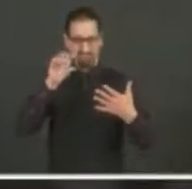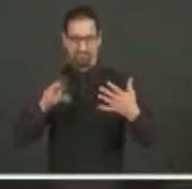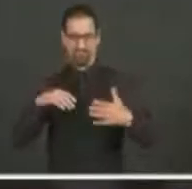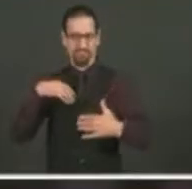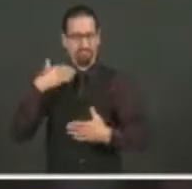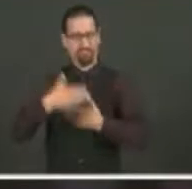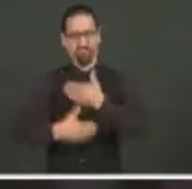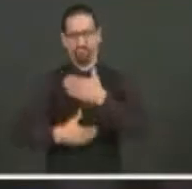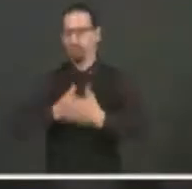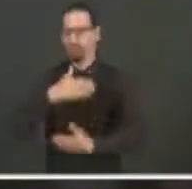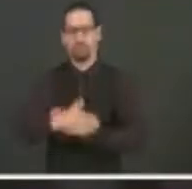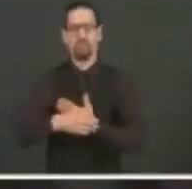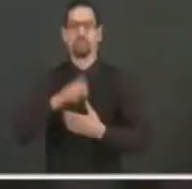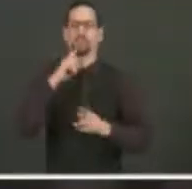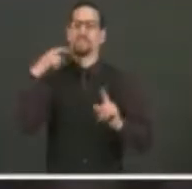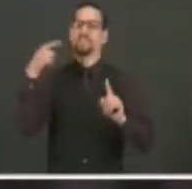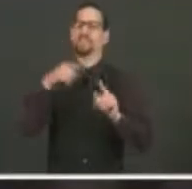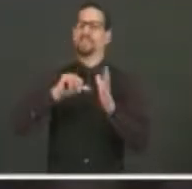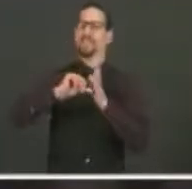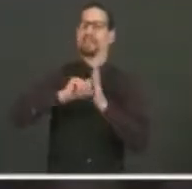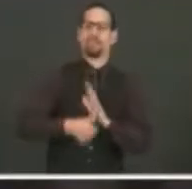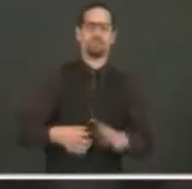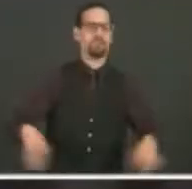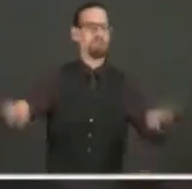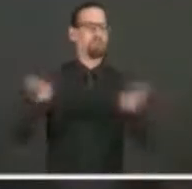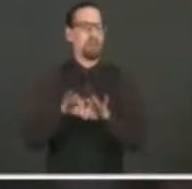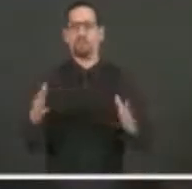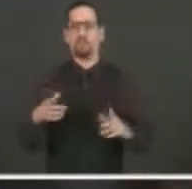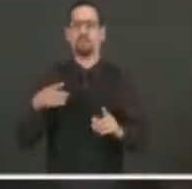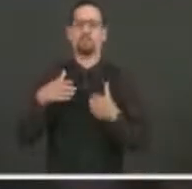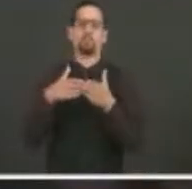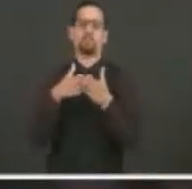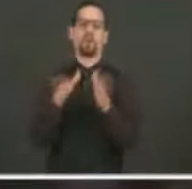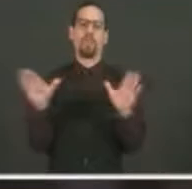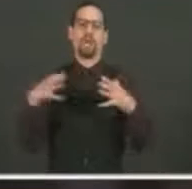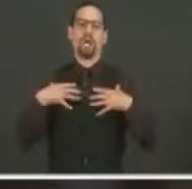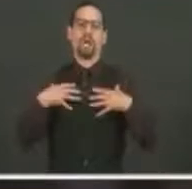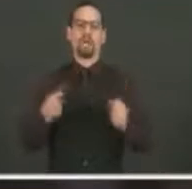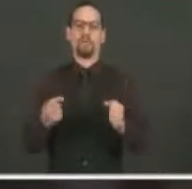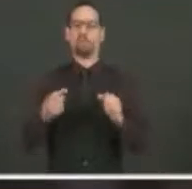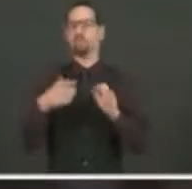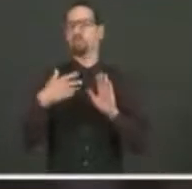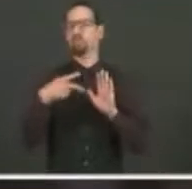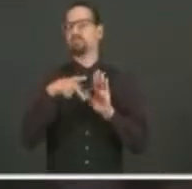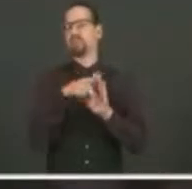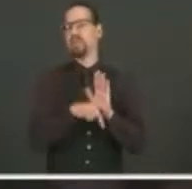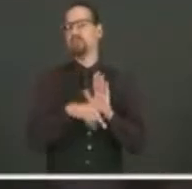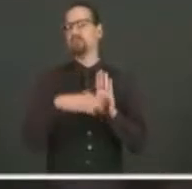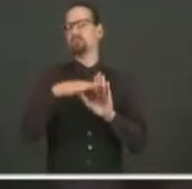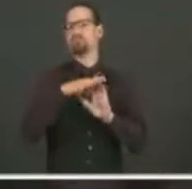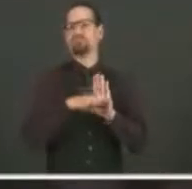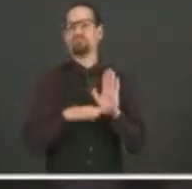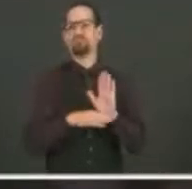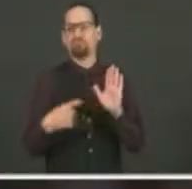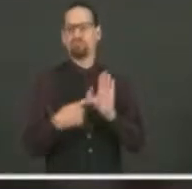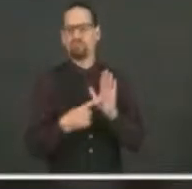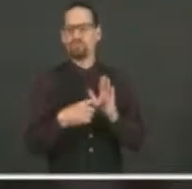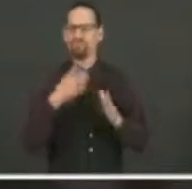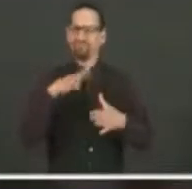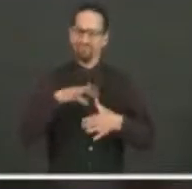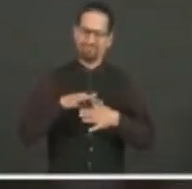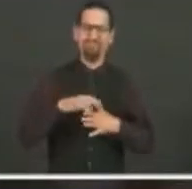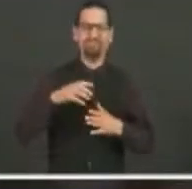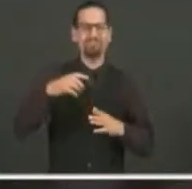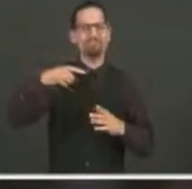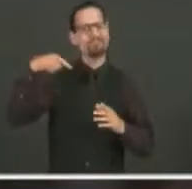basic public health prevention principles that we have been discussing and are going to be core to our steps going forward.